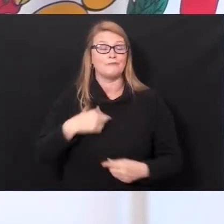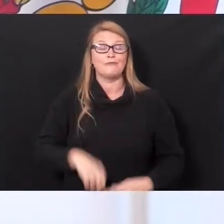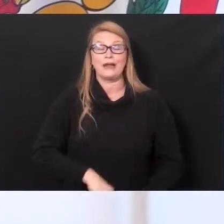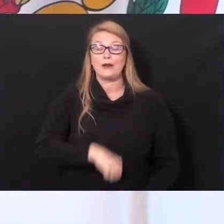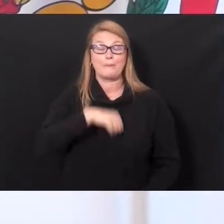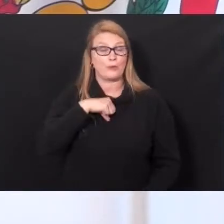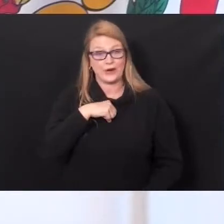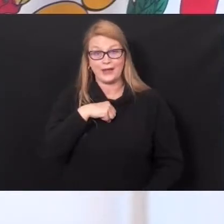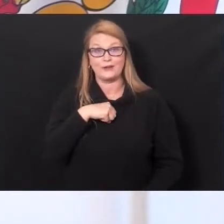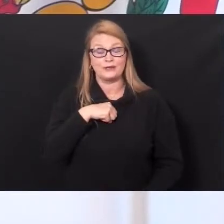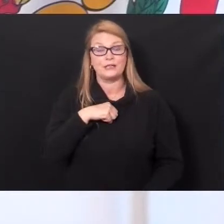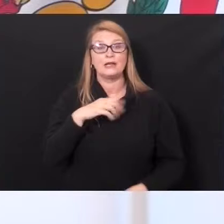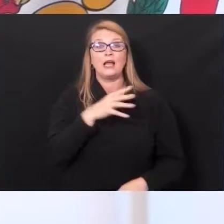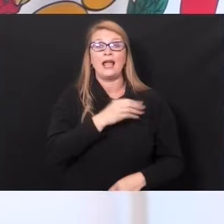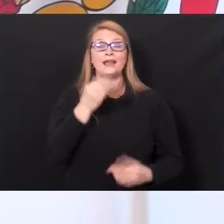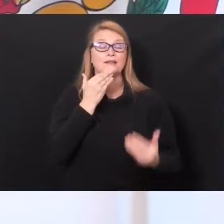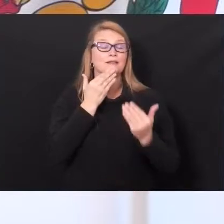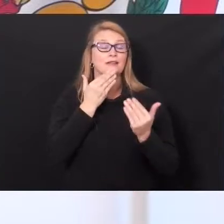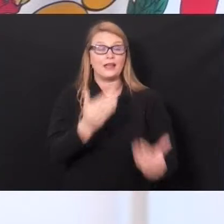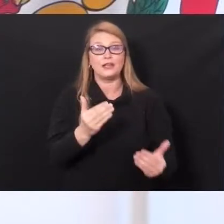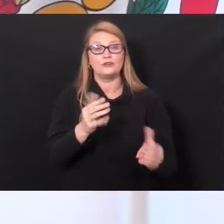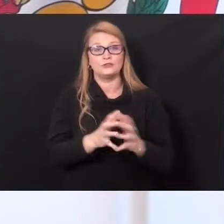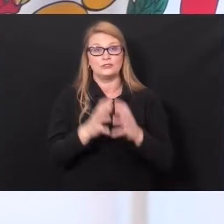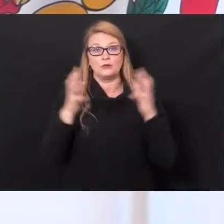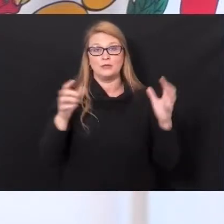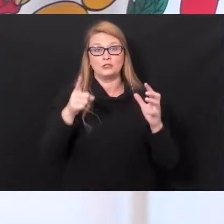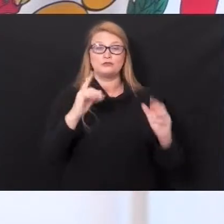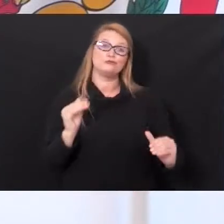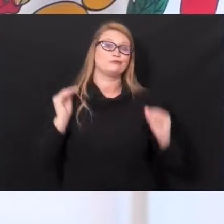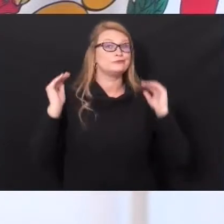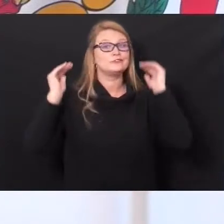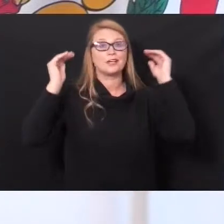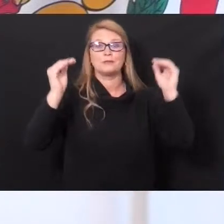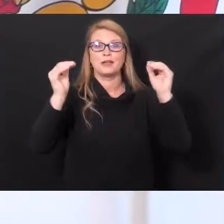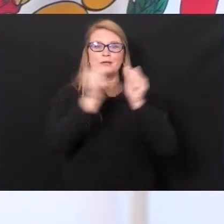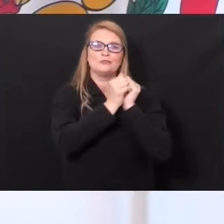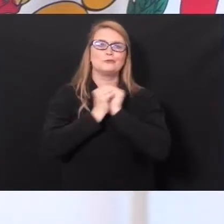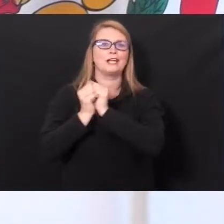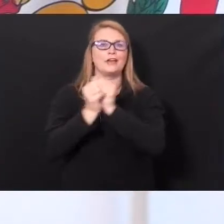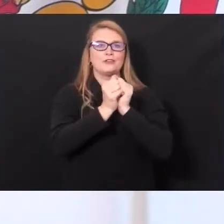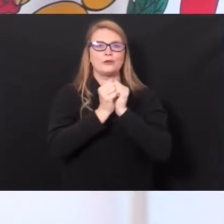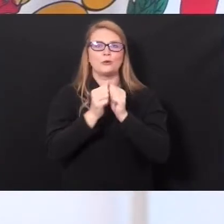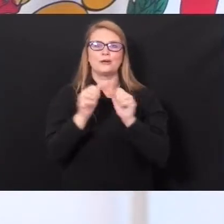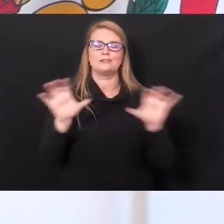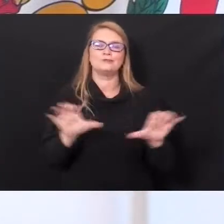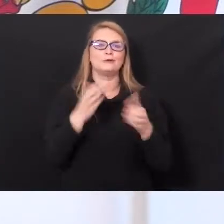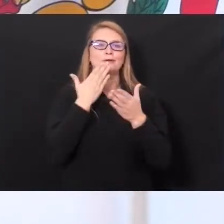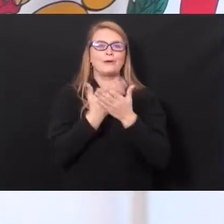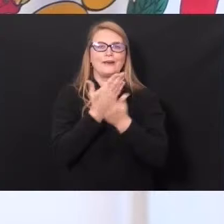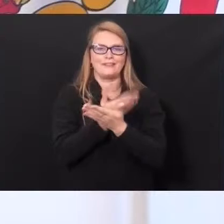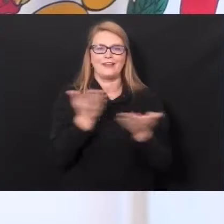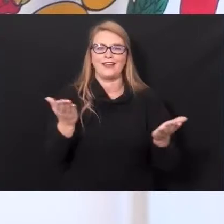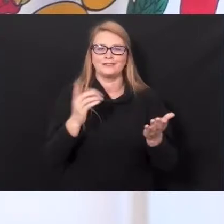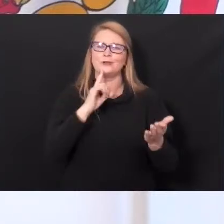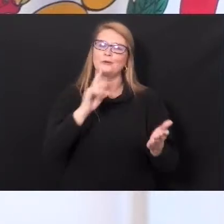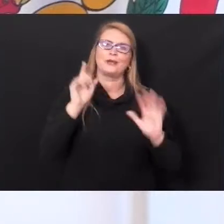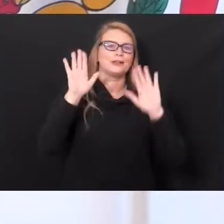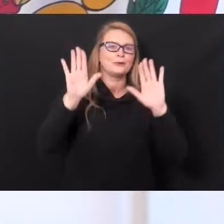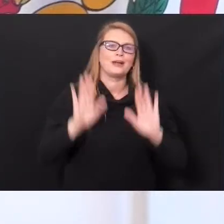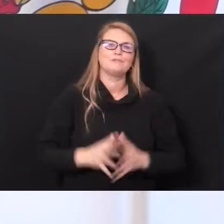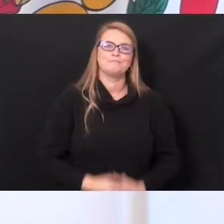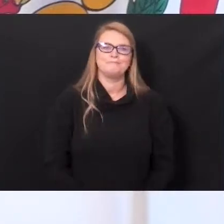of you, and thanks so much. You know, you stepped up, and together we're getting a lot of good stuff done, so it's really great. Really proud of